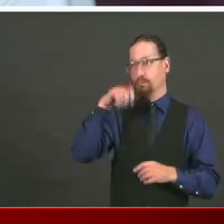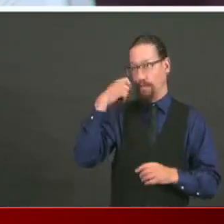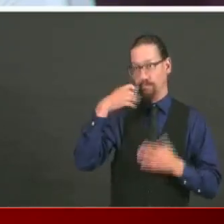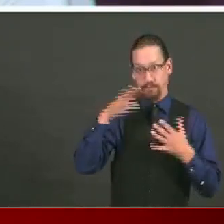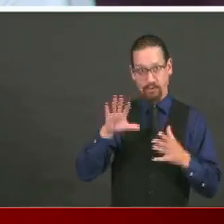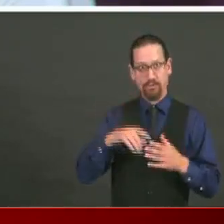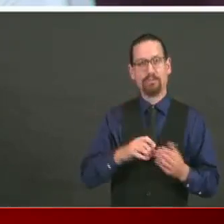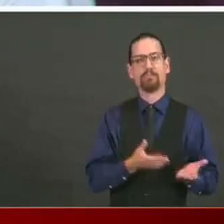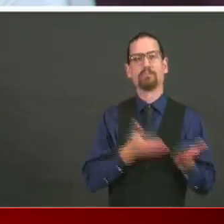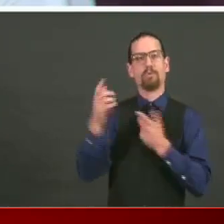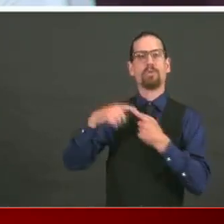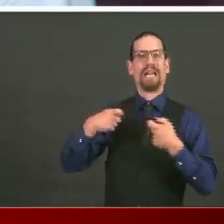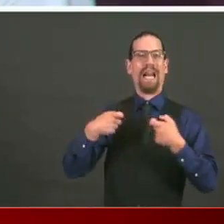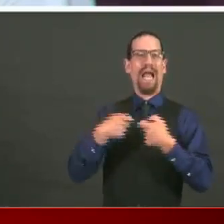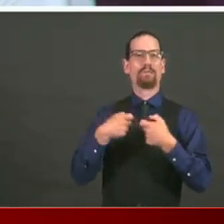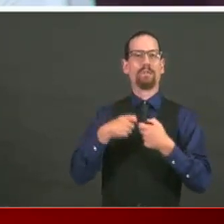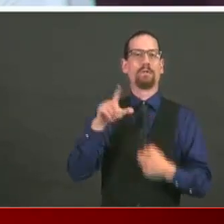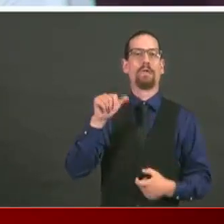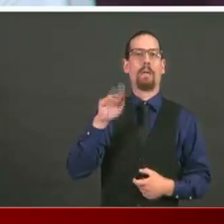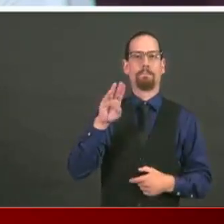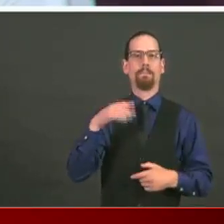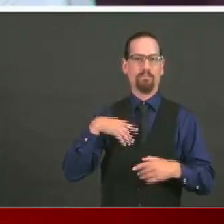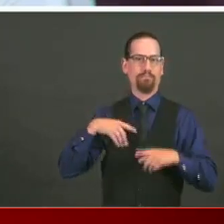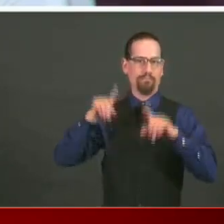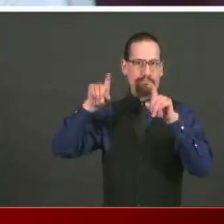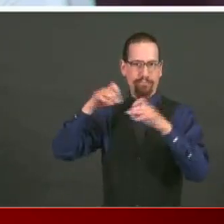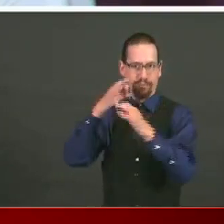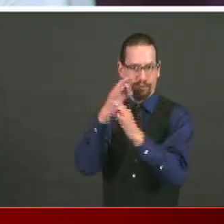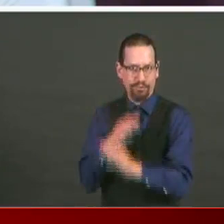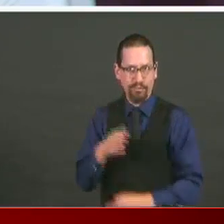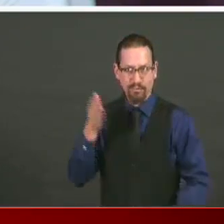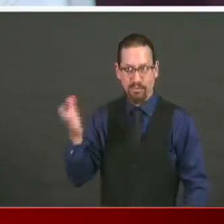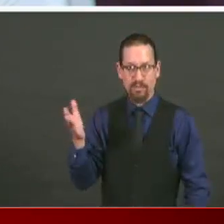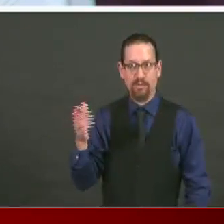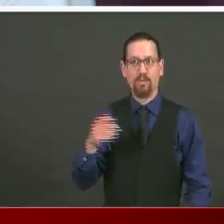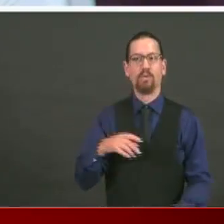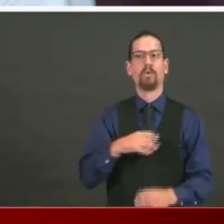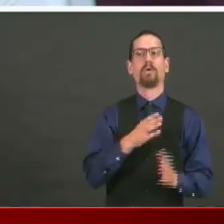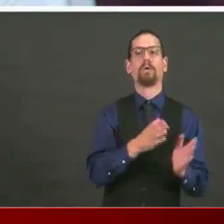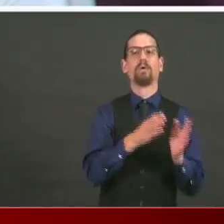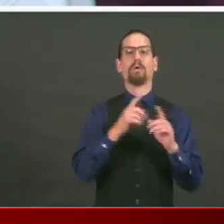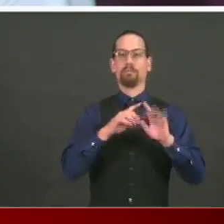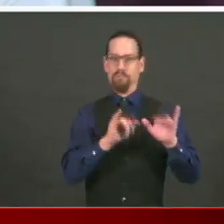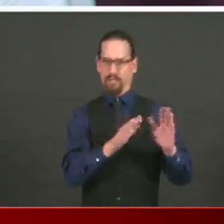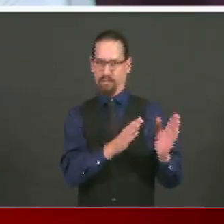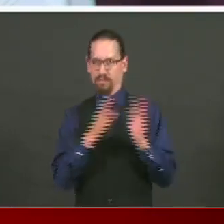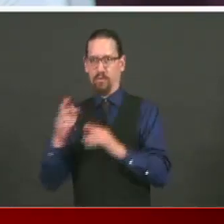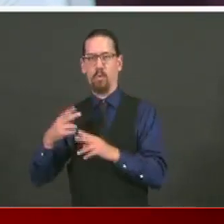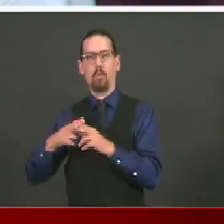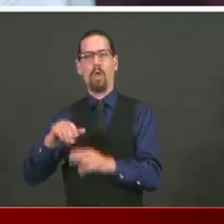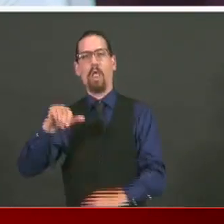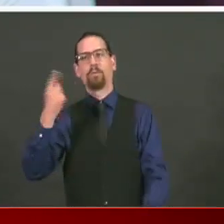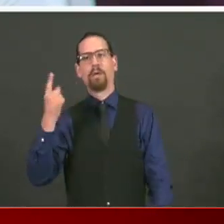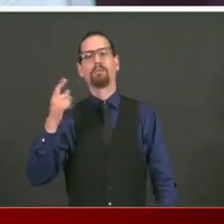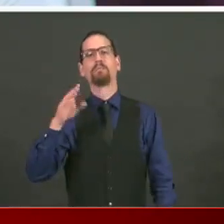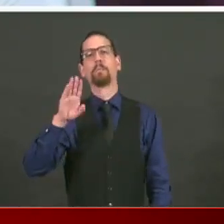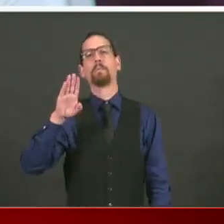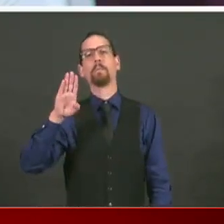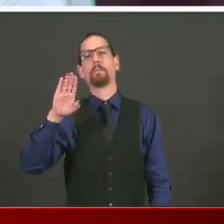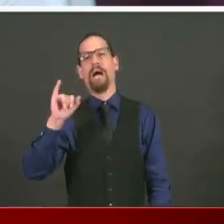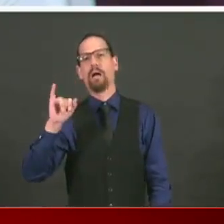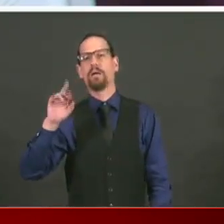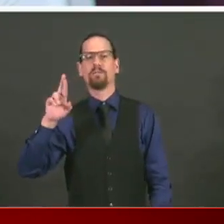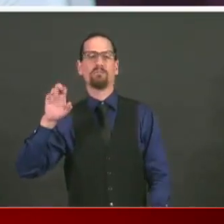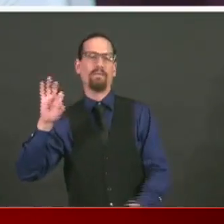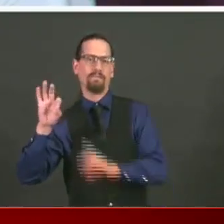For our bioreference lab, it's almost 3 days that are reported. For Eastside Clinical